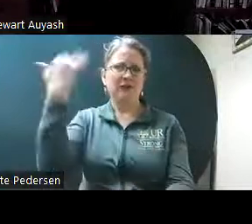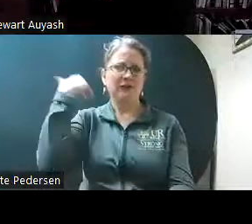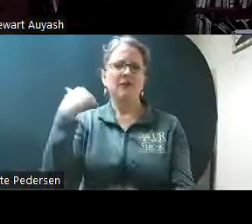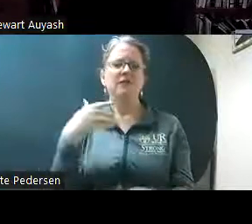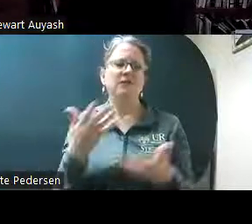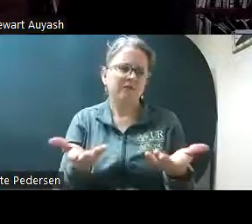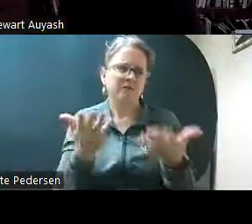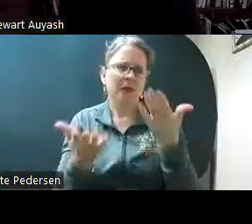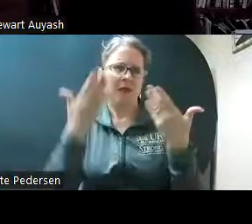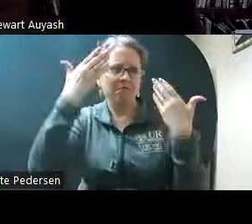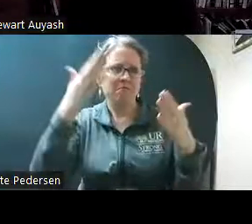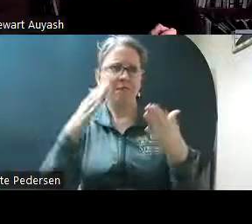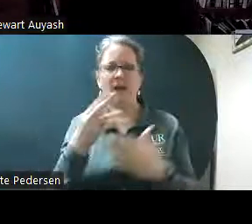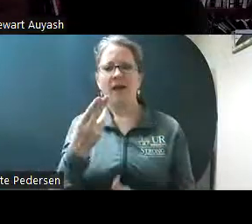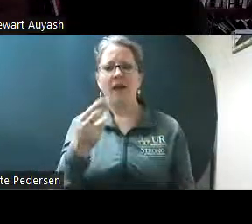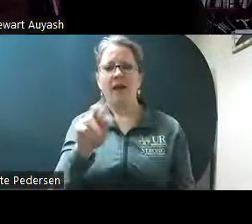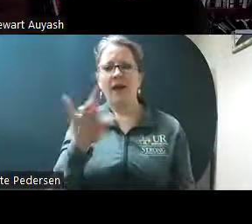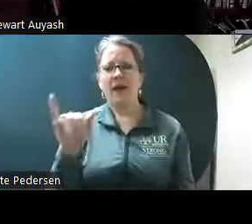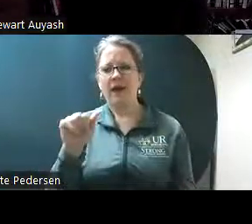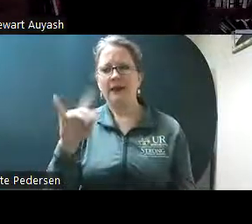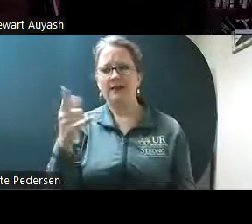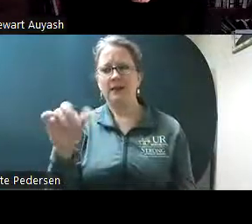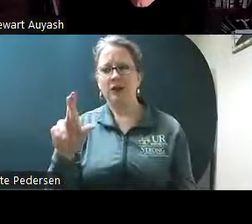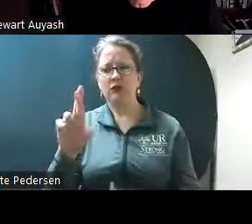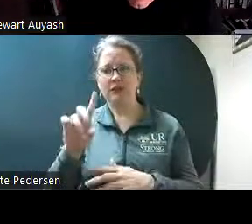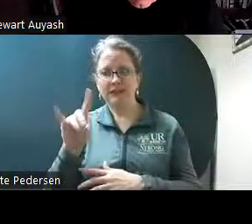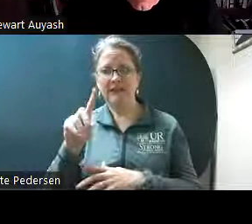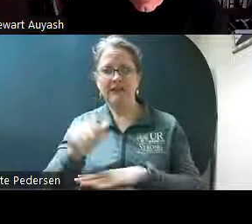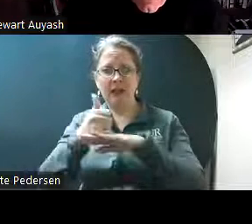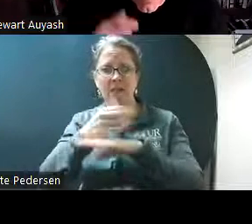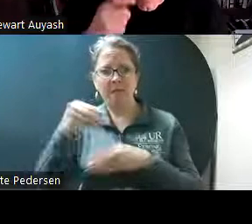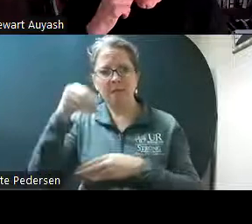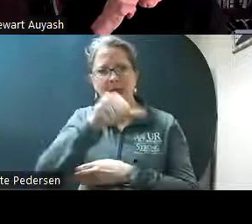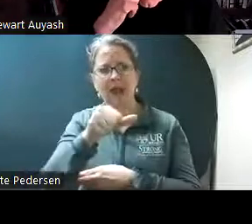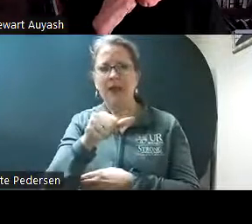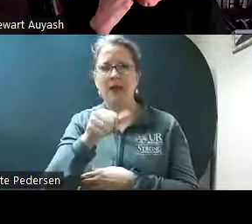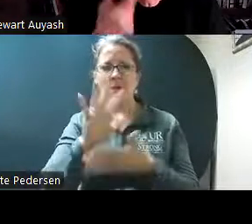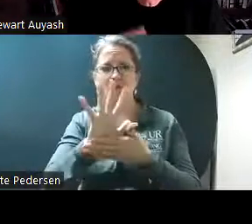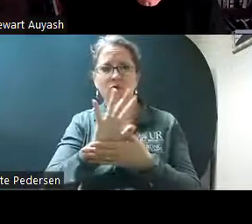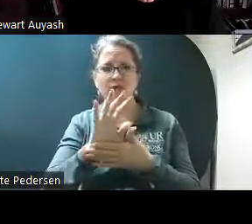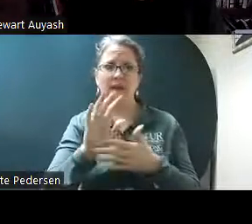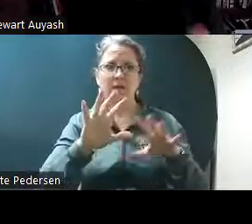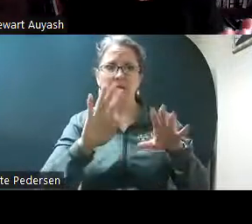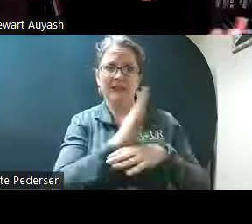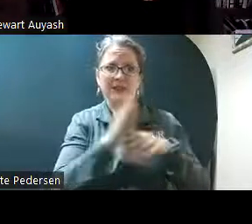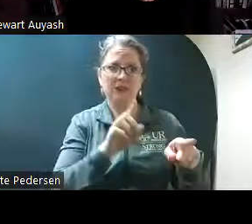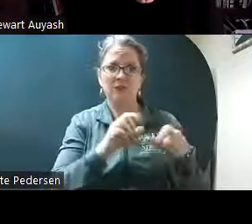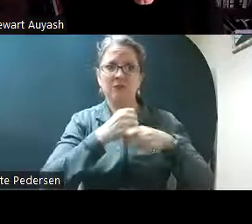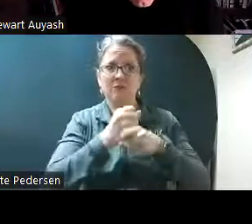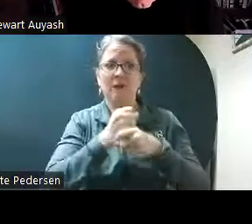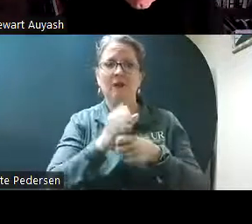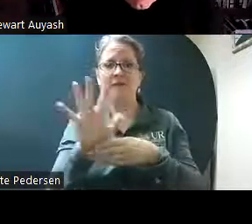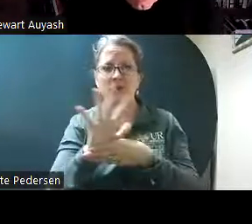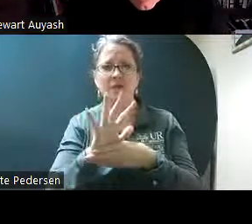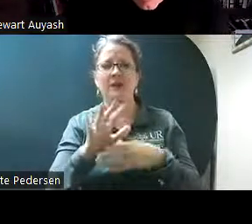maybe didn't know that was Harry Anslinger who set up and paid Hollywood to make some of these films and organized these